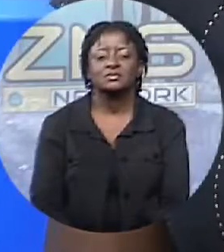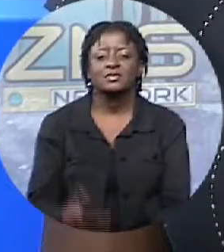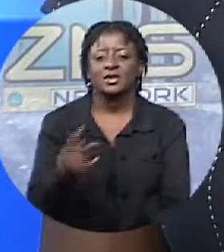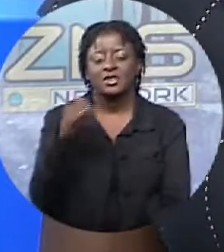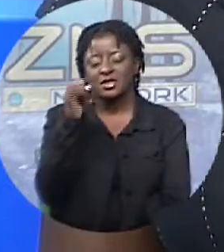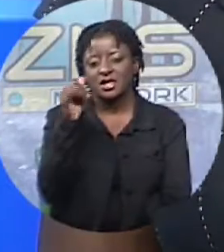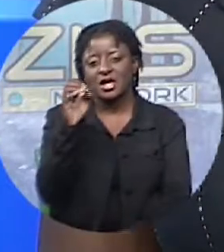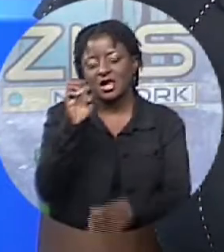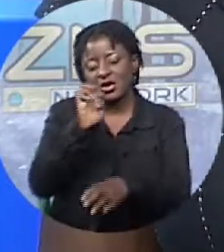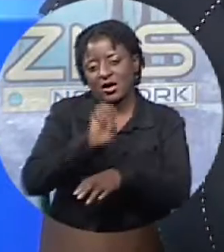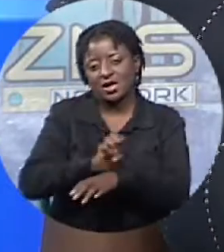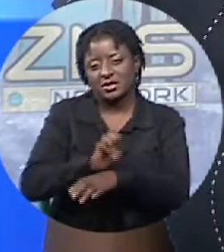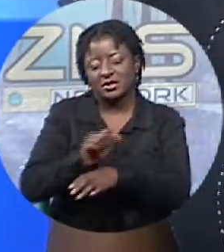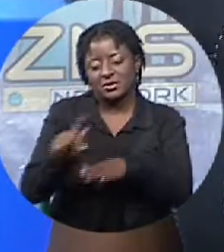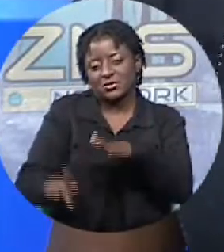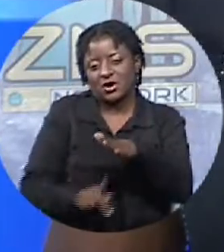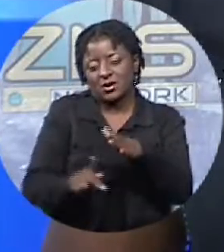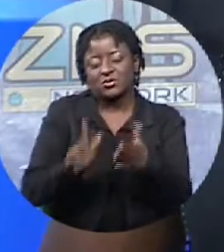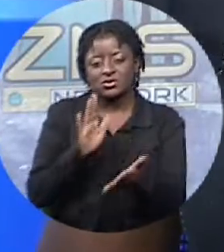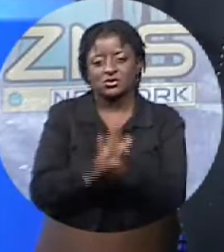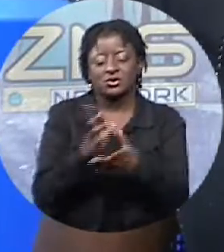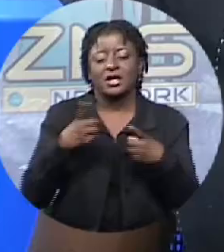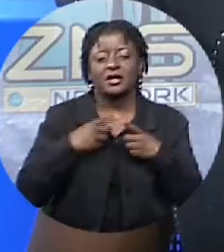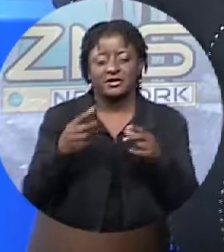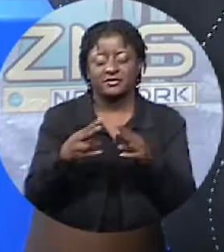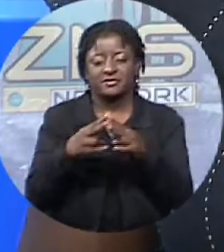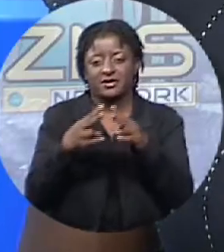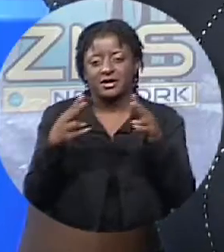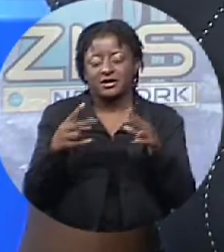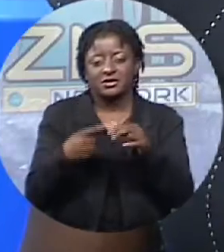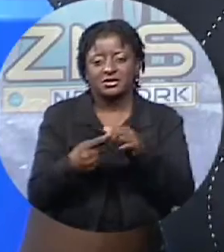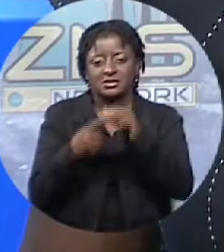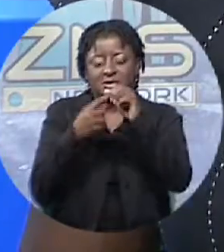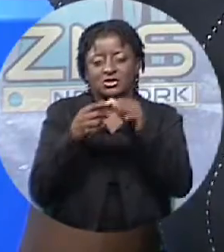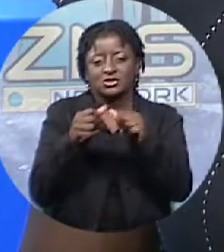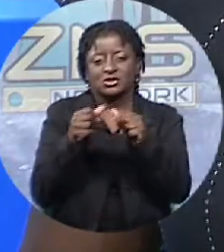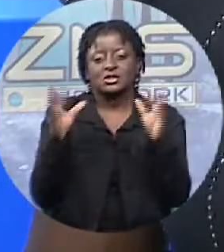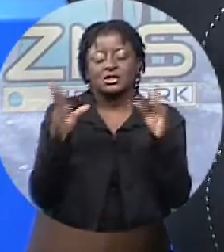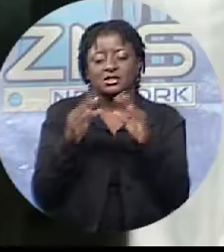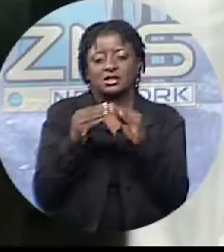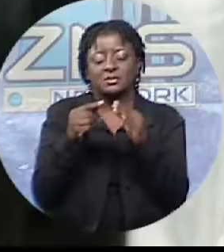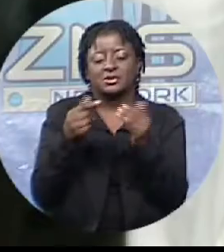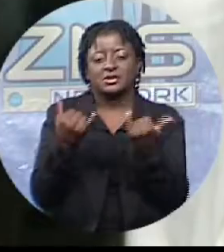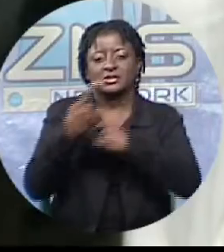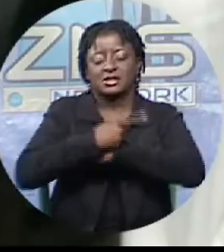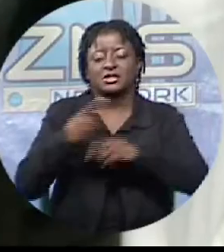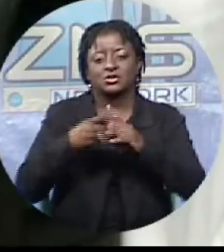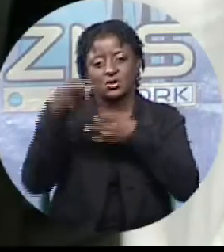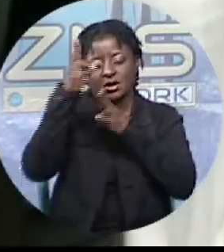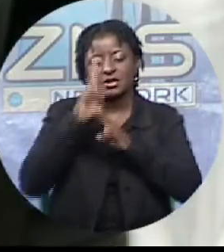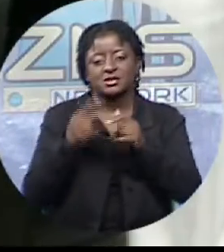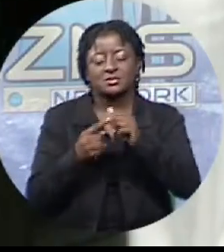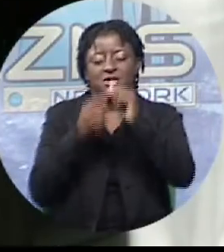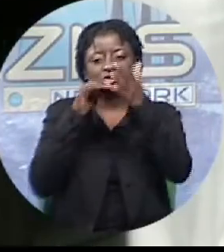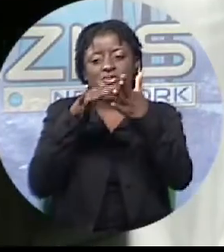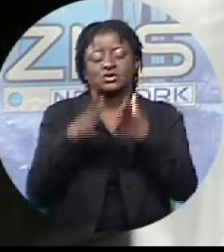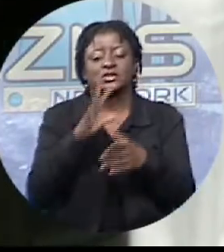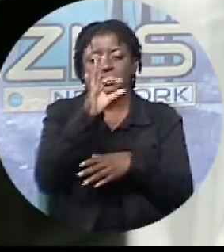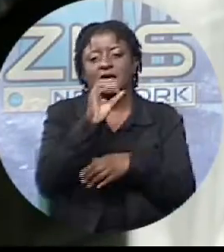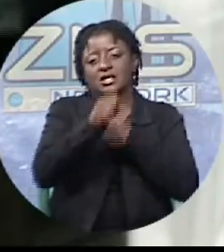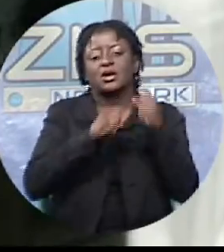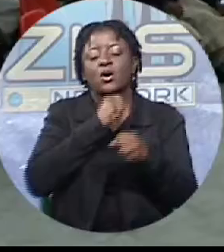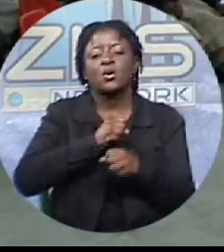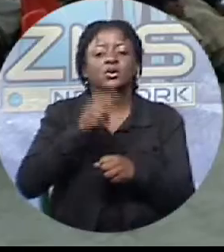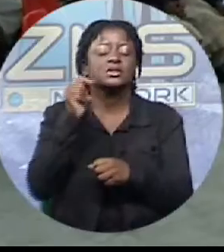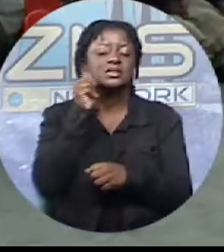The Yellow Elder Primary School conducted a very special assembly today to honor a very special student. 9-year-old Taylor Johnson was honored